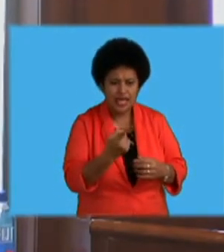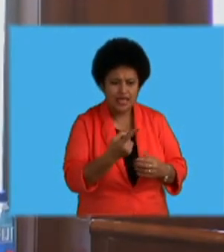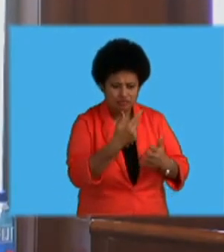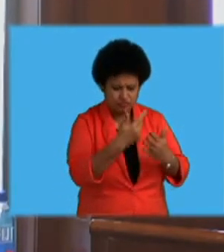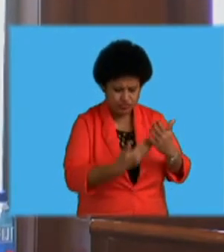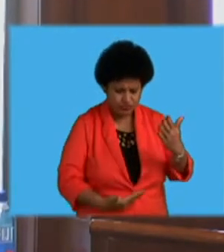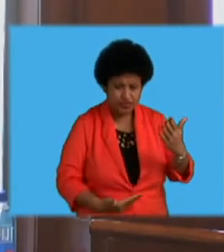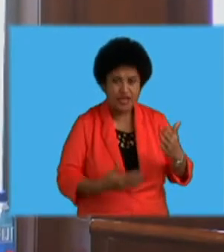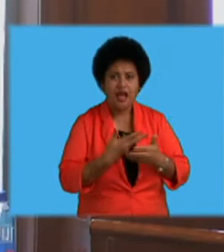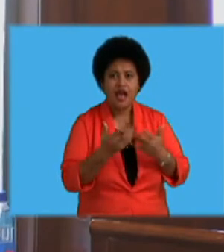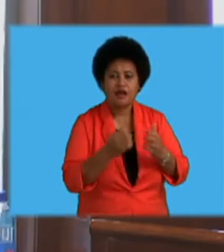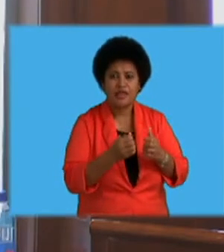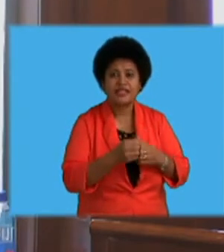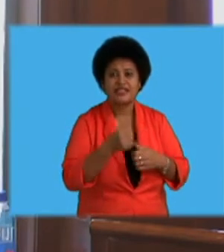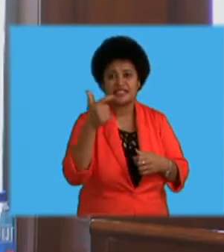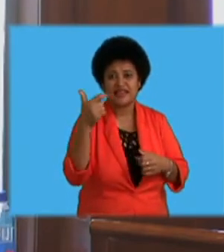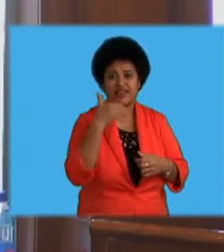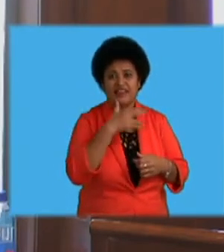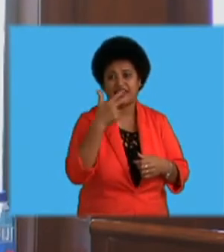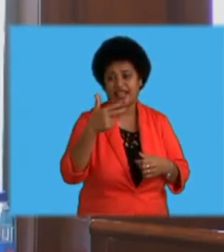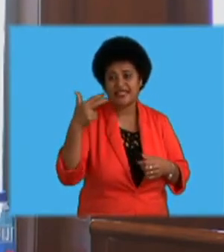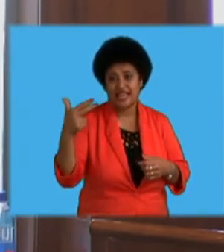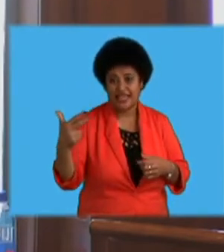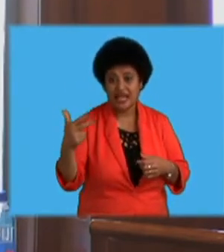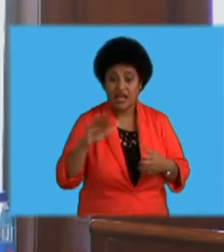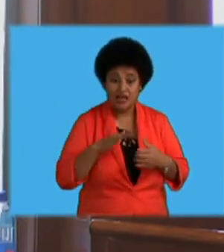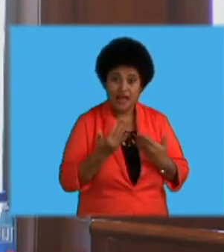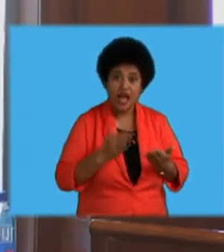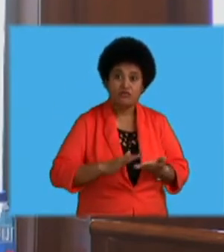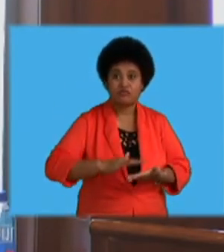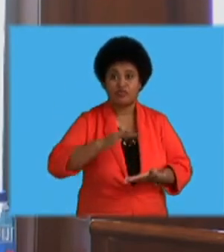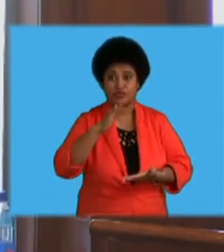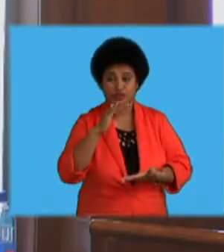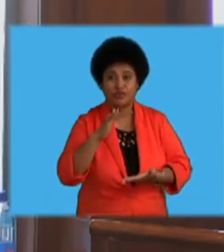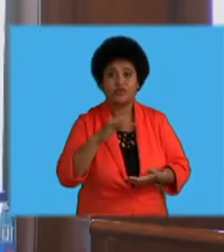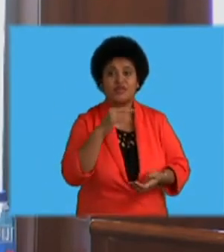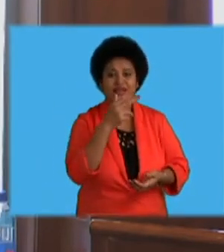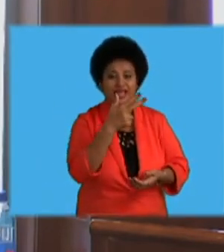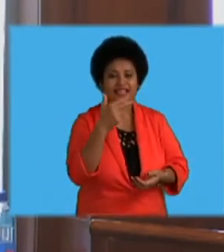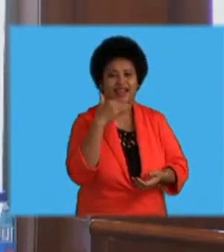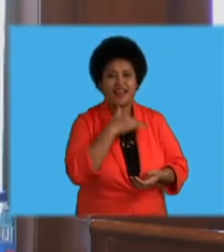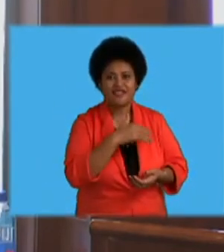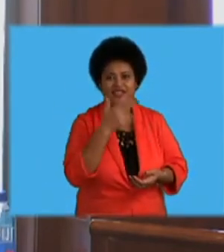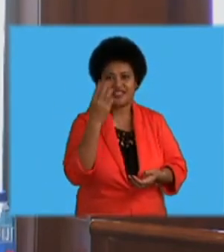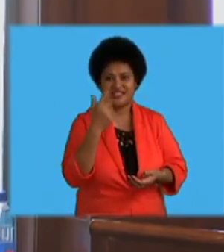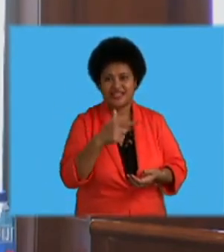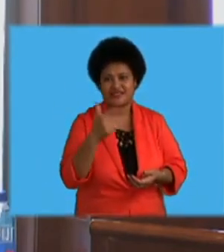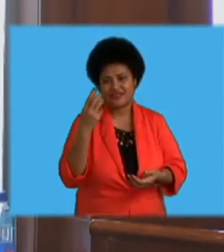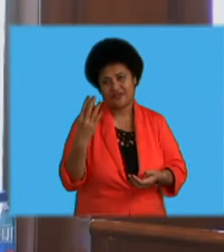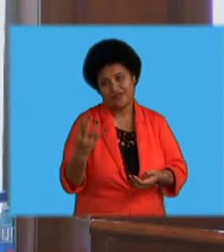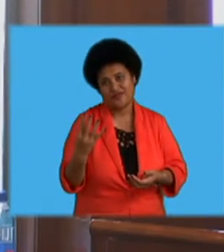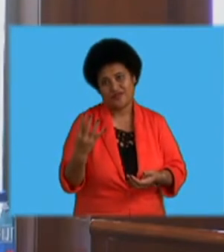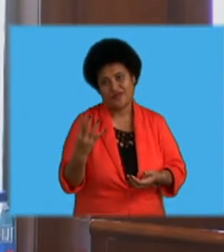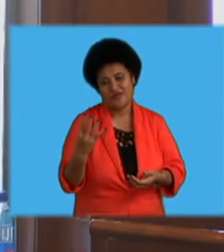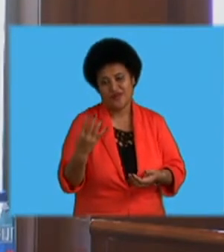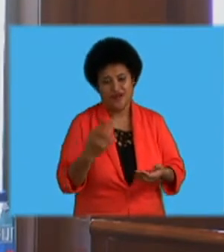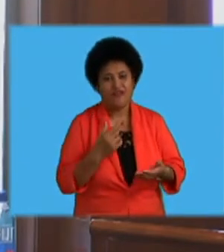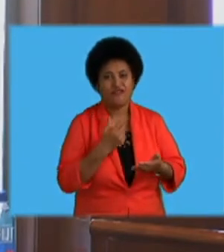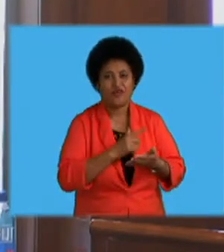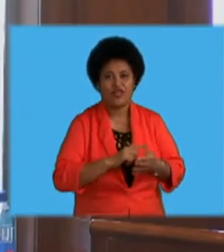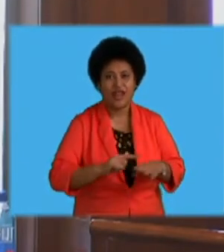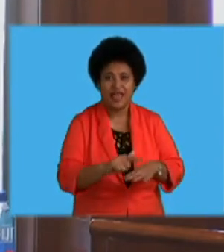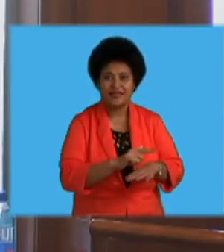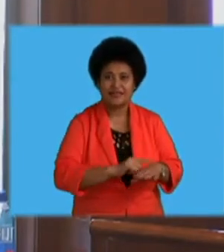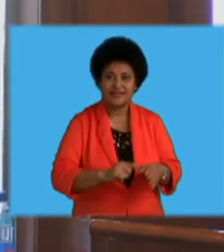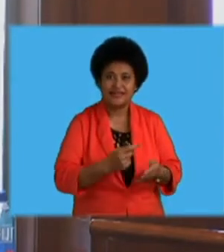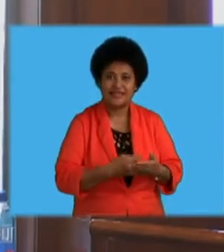been renewed as 788 to date, and the number has now increased to 874. And though progress is coming along